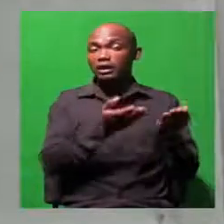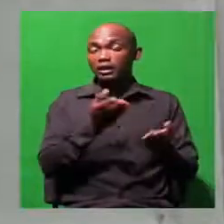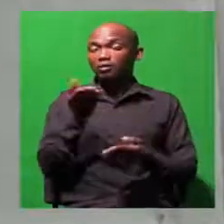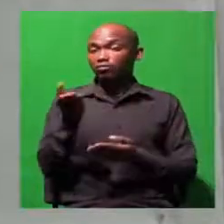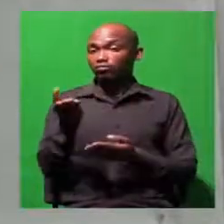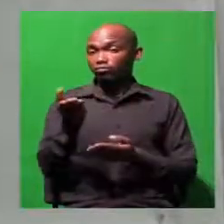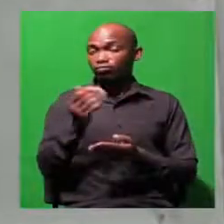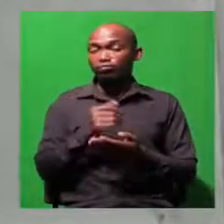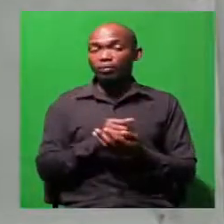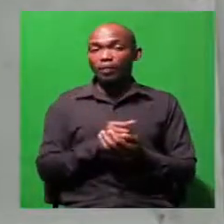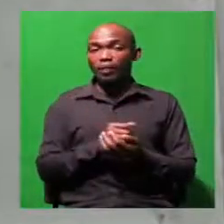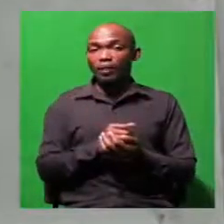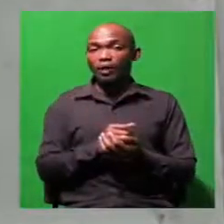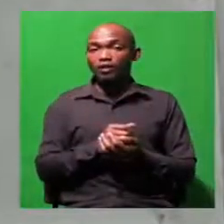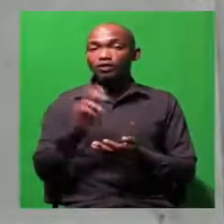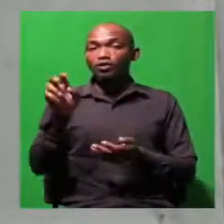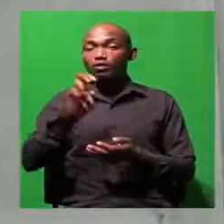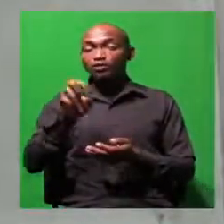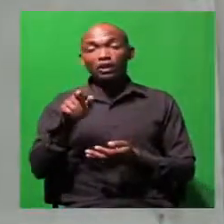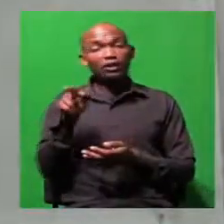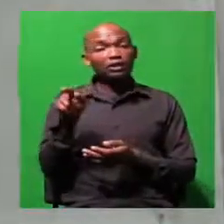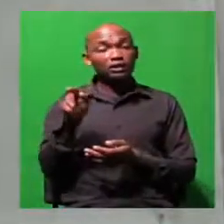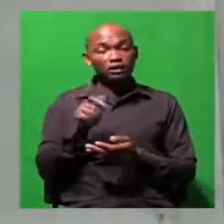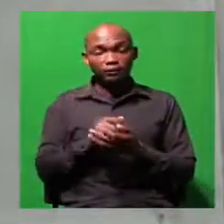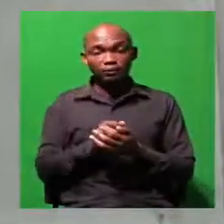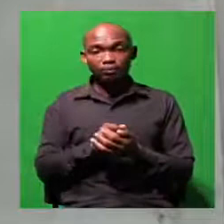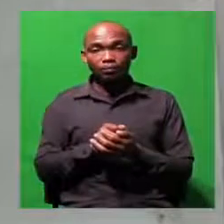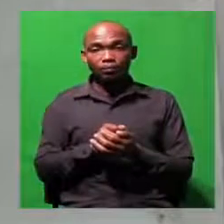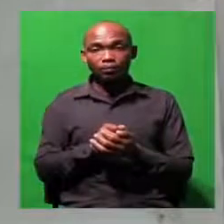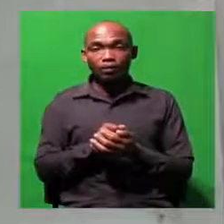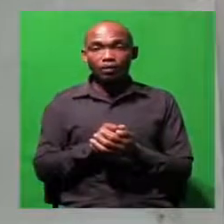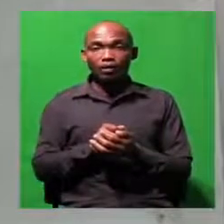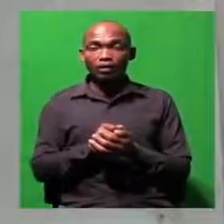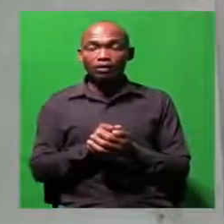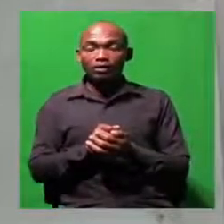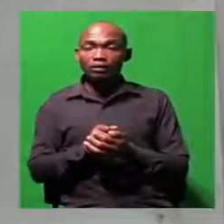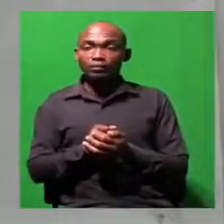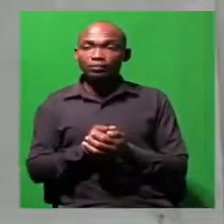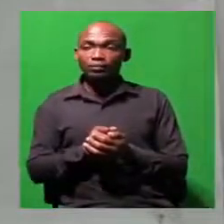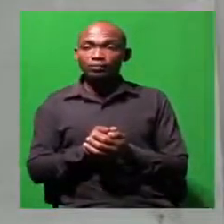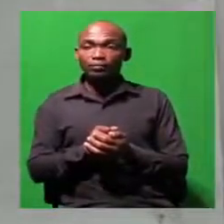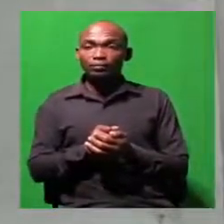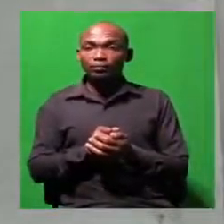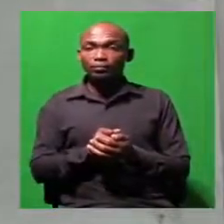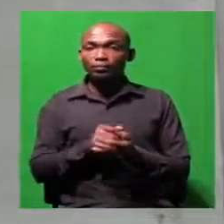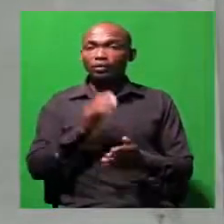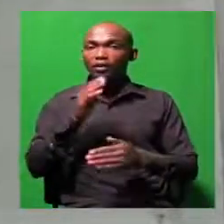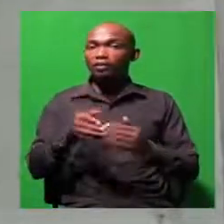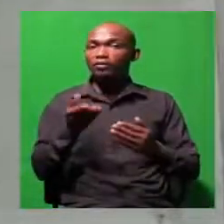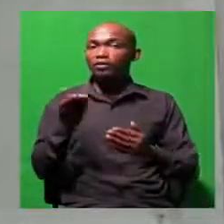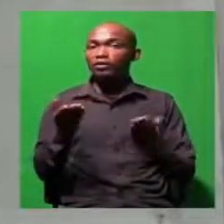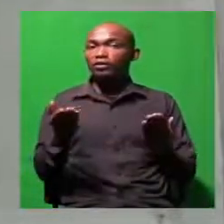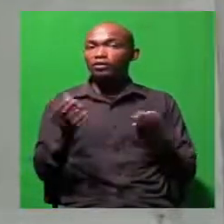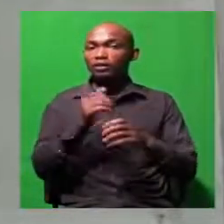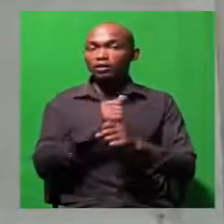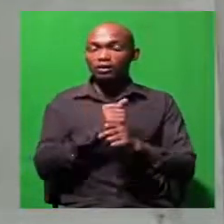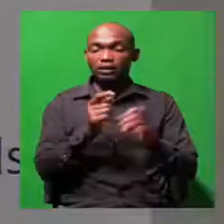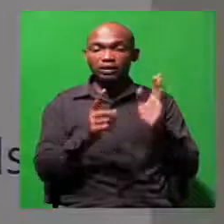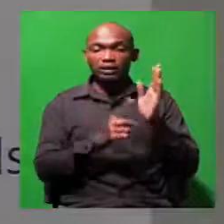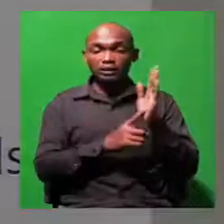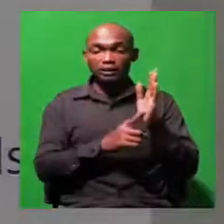cylinder. We have to use a measuring cylinder to find it. So initial value, it